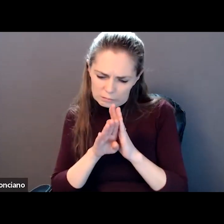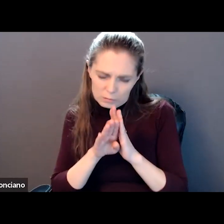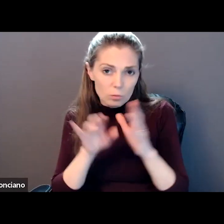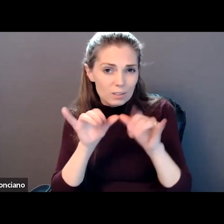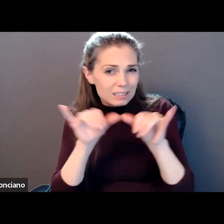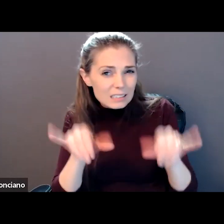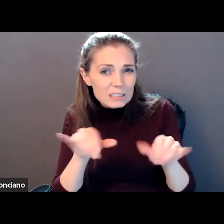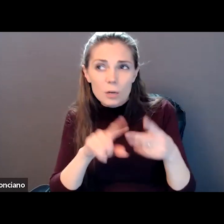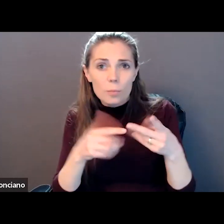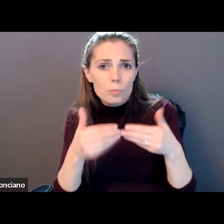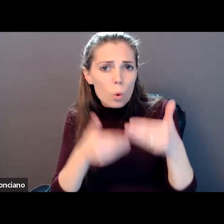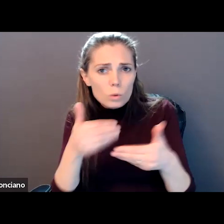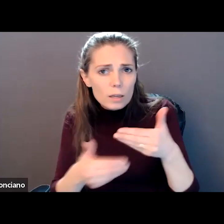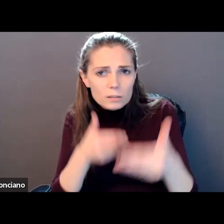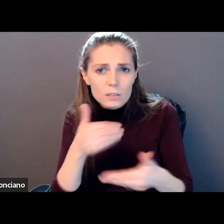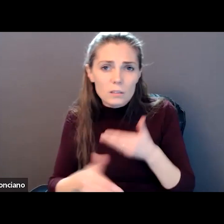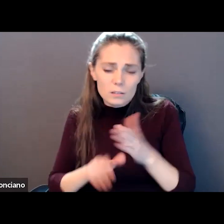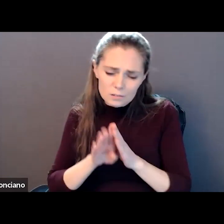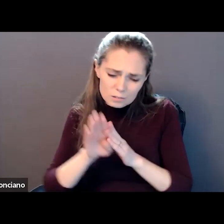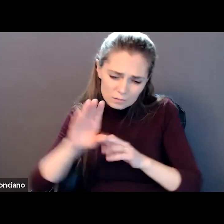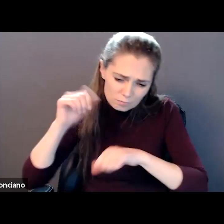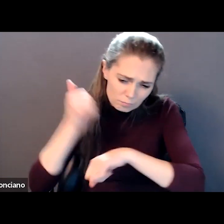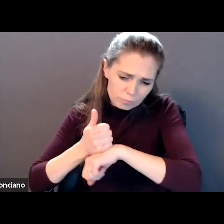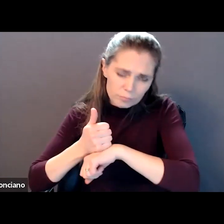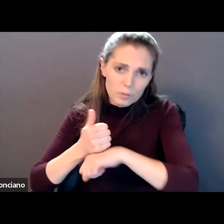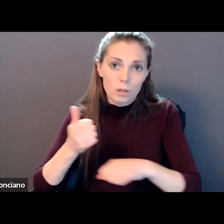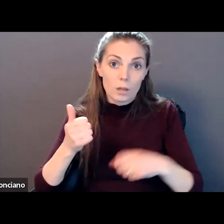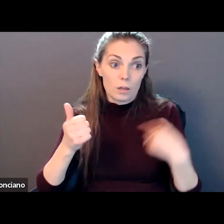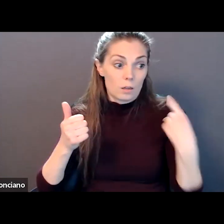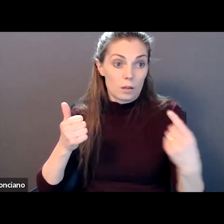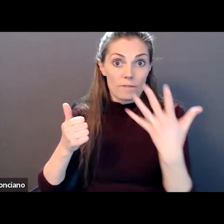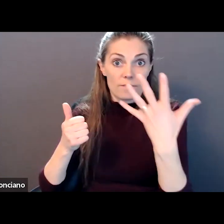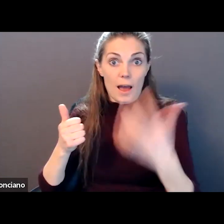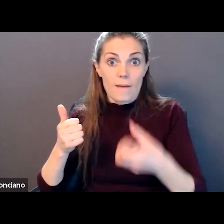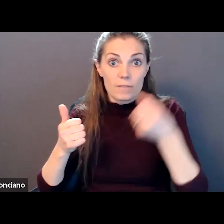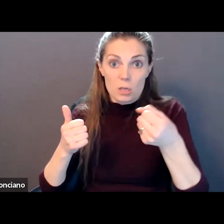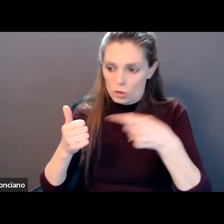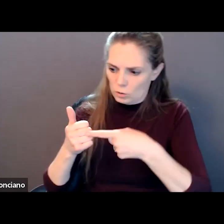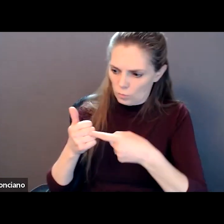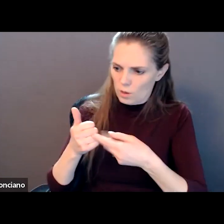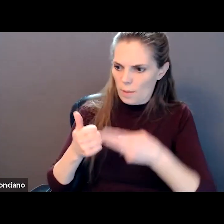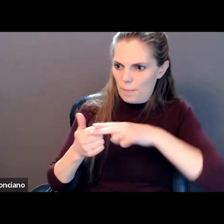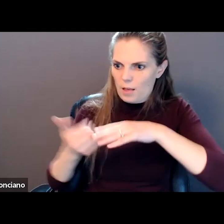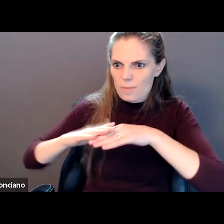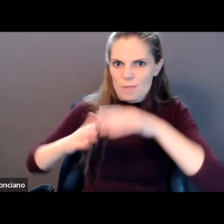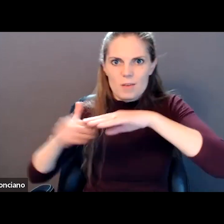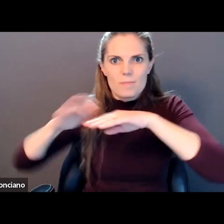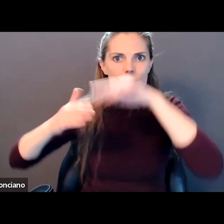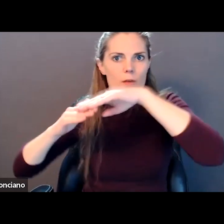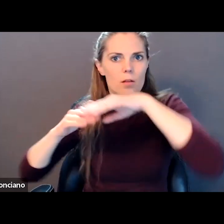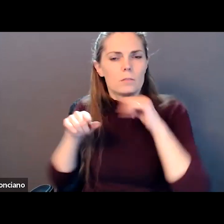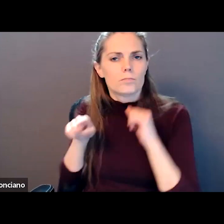that we have built on over these last 5 years. Our first conference was in